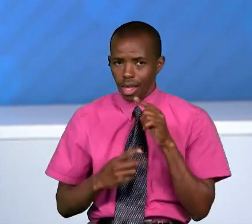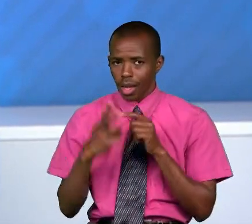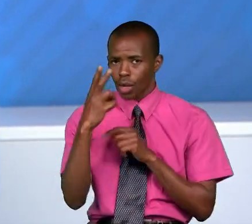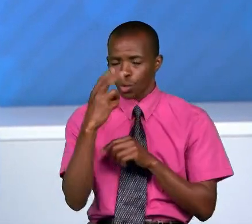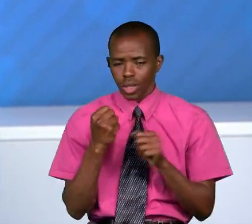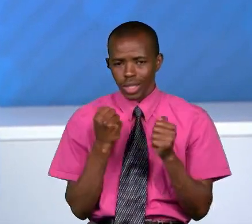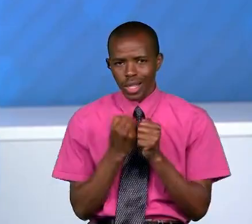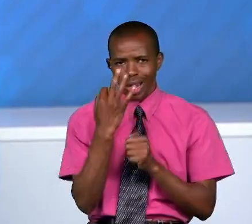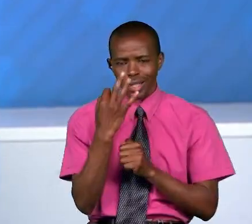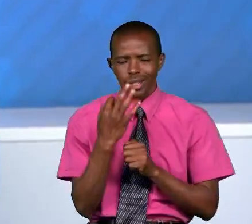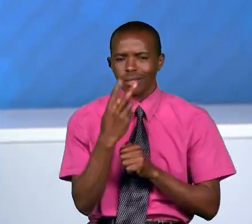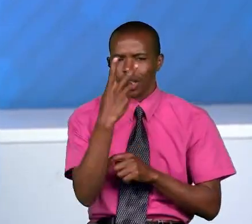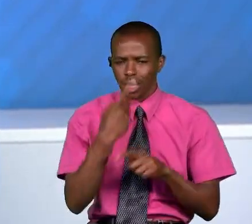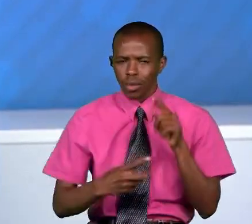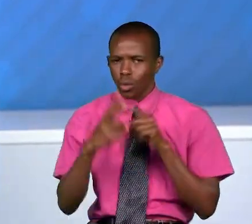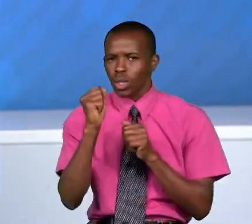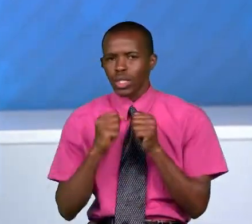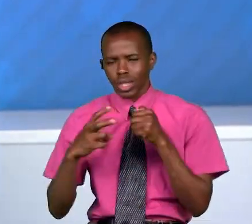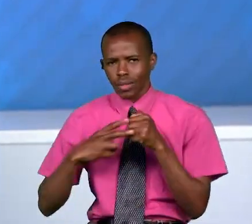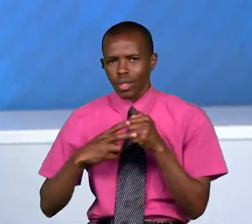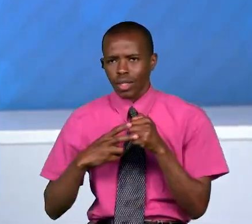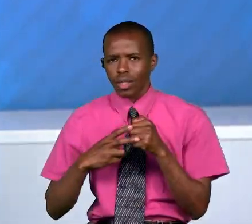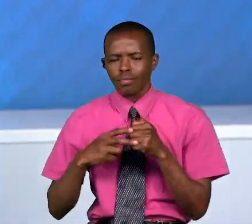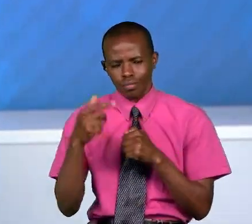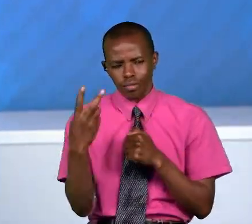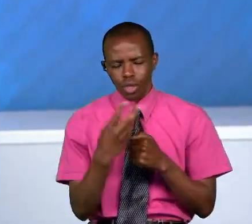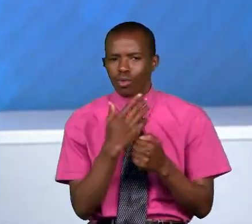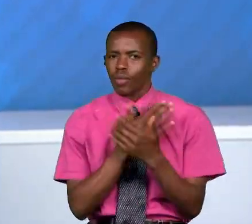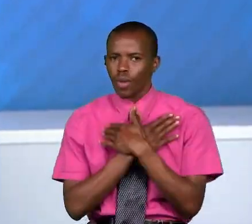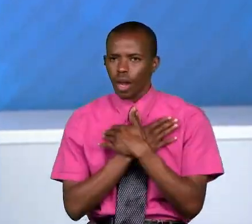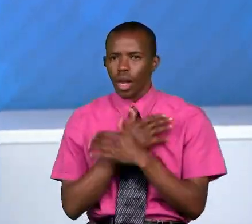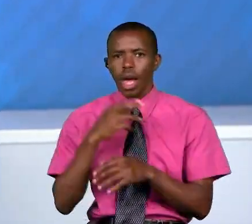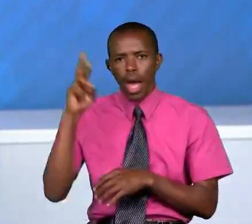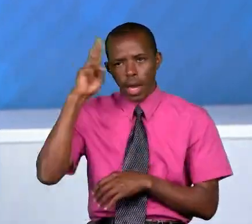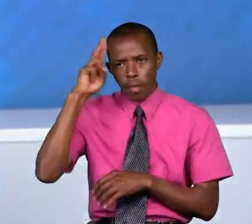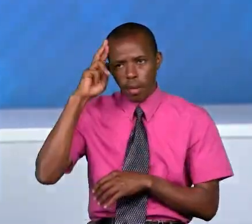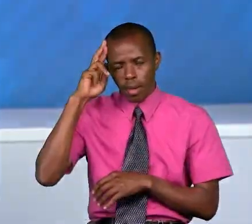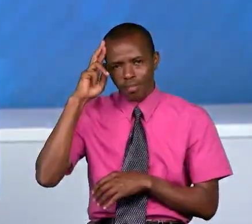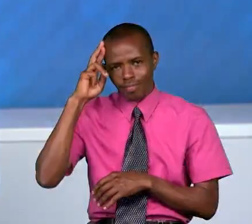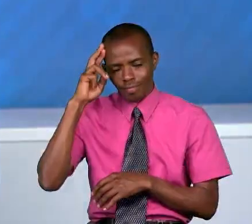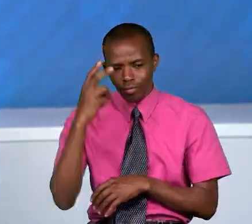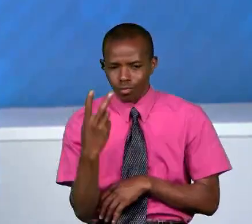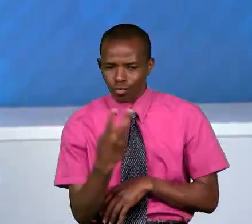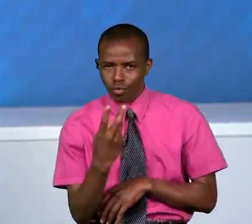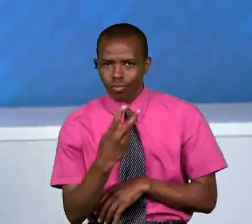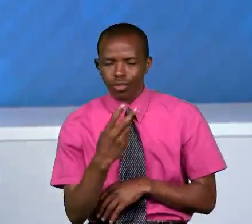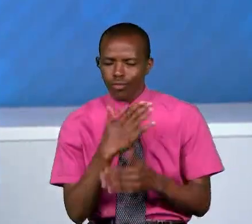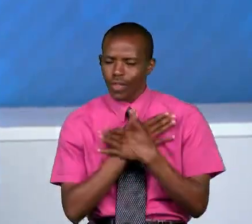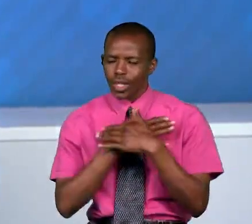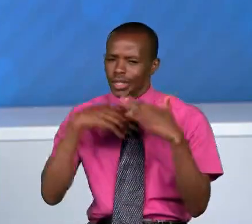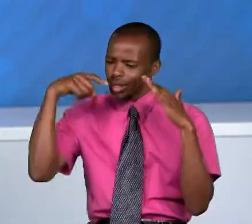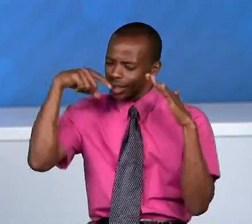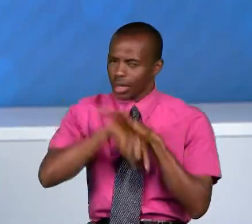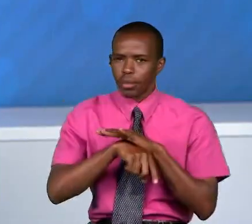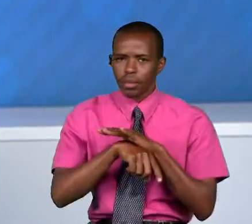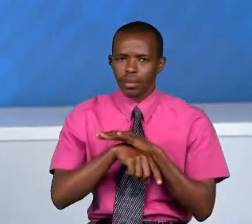the way to 2017, you know, you had two good friends. You remember the marching tide, yes, and what have you. So, you know, that faded